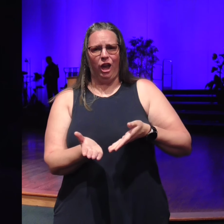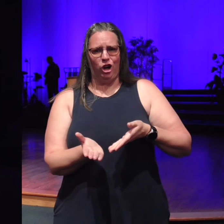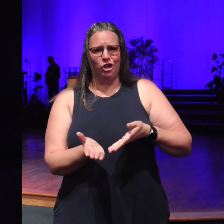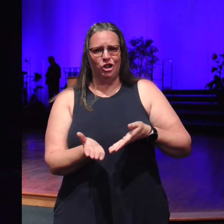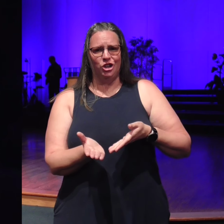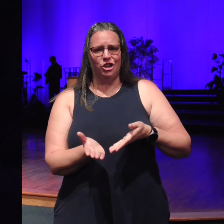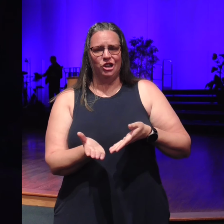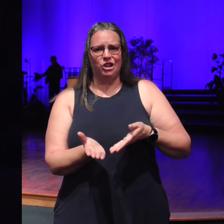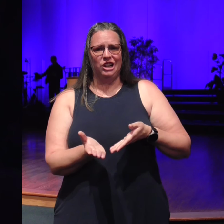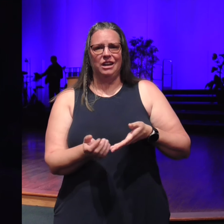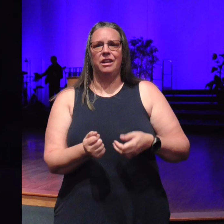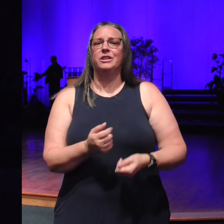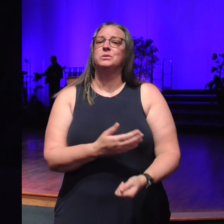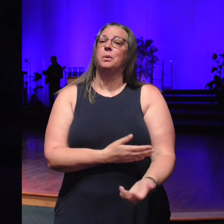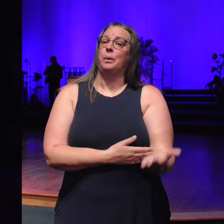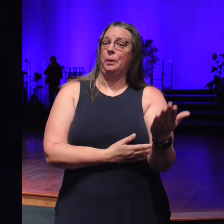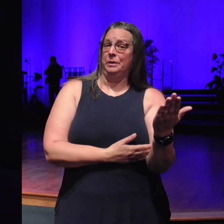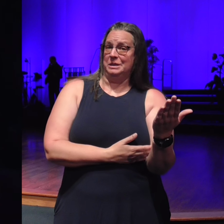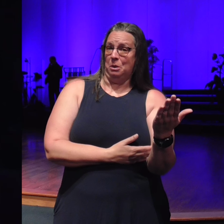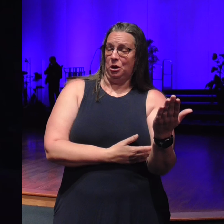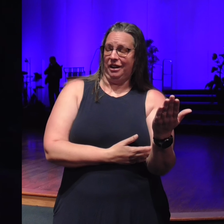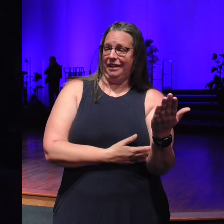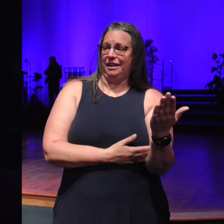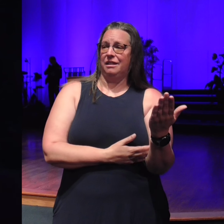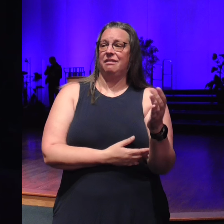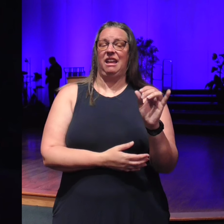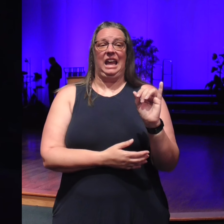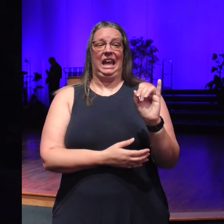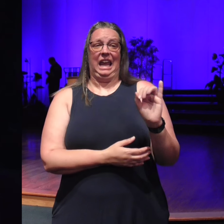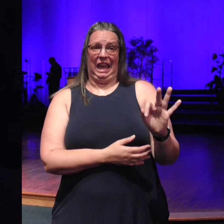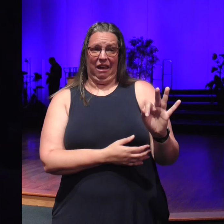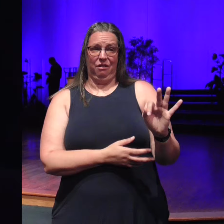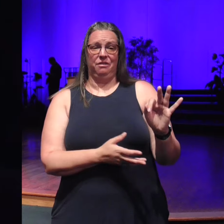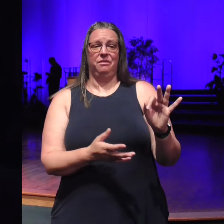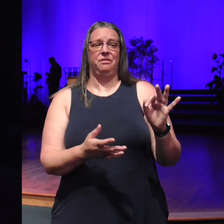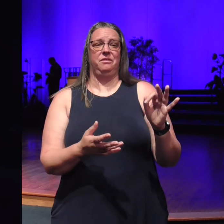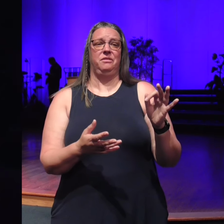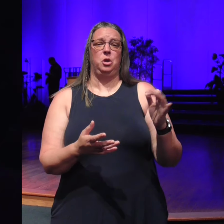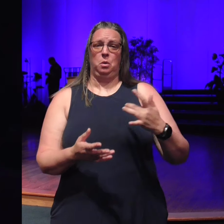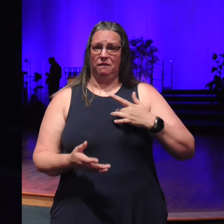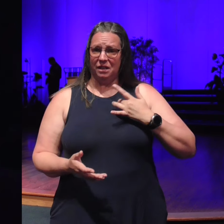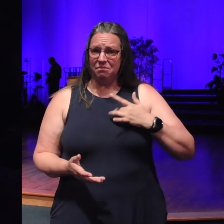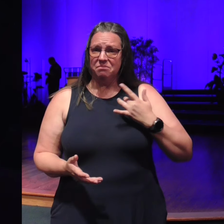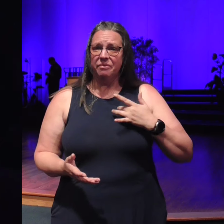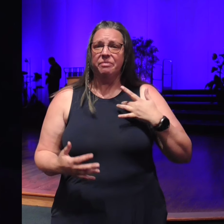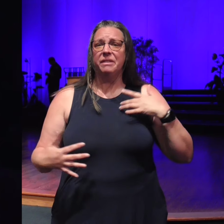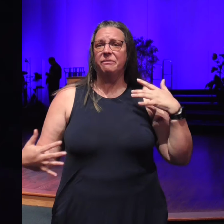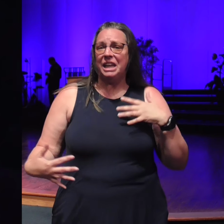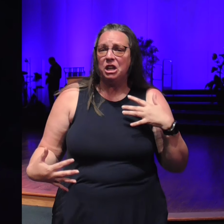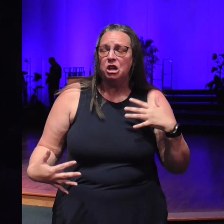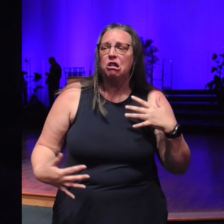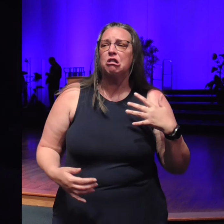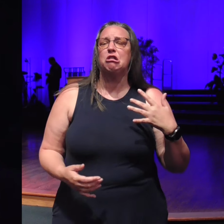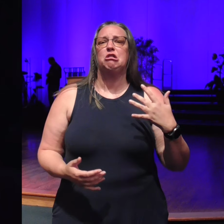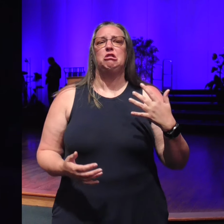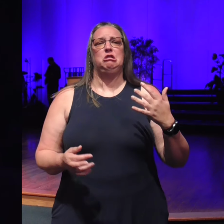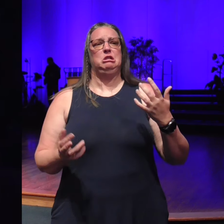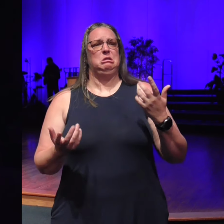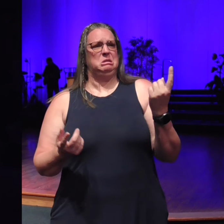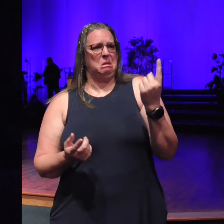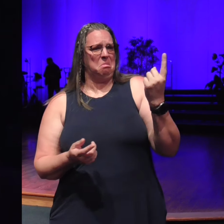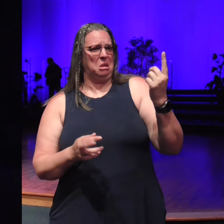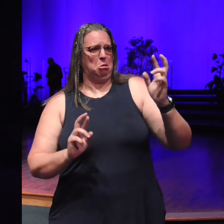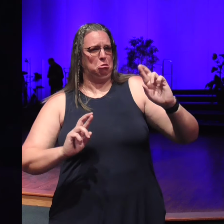And so this morning, if there is a space of fear, if there's a place that is ready to be released,